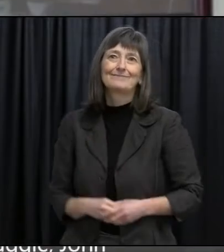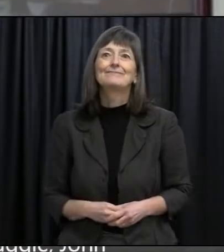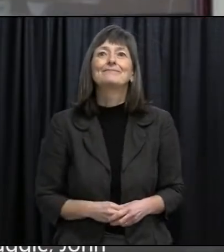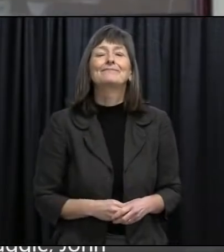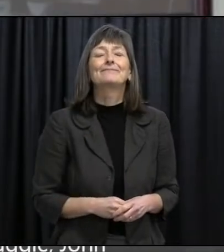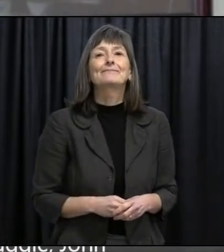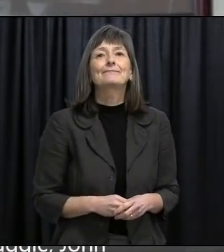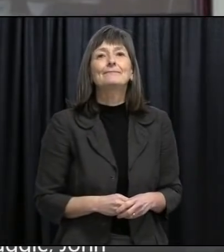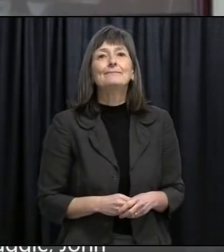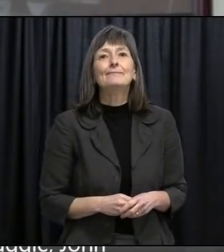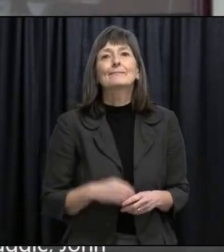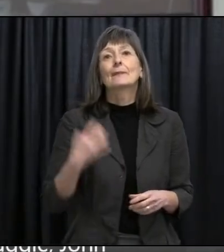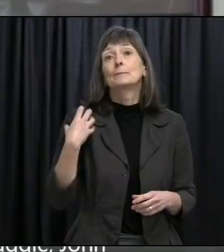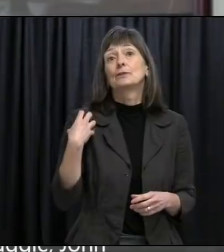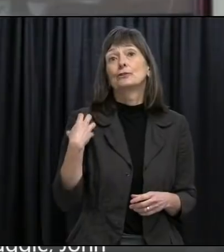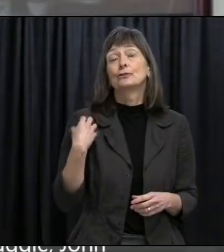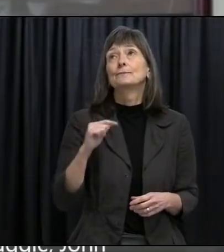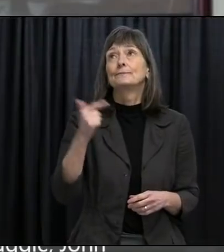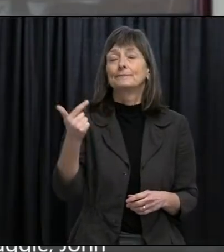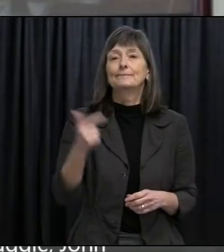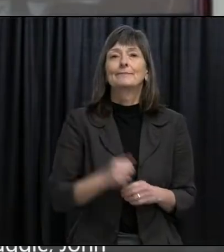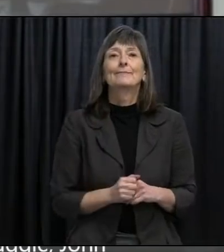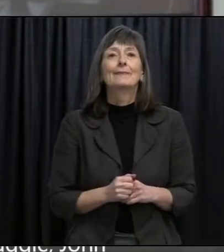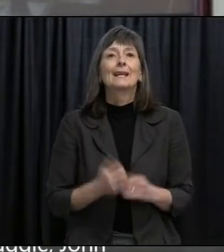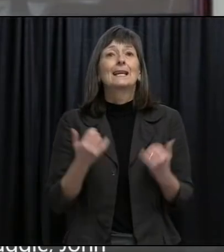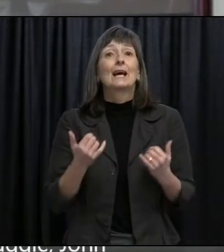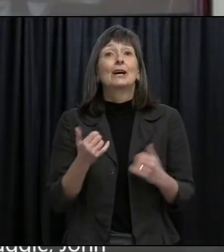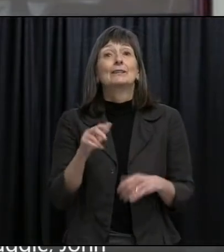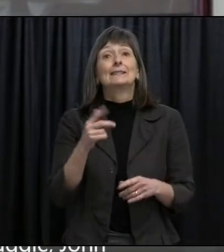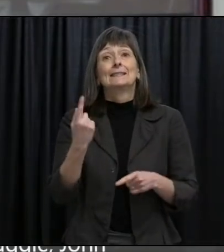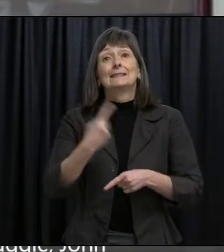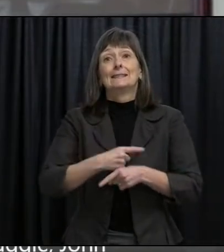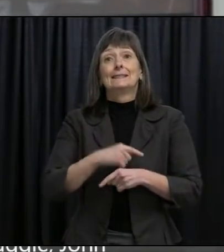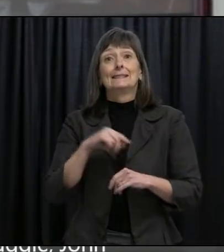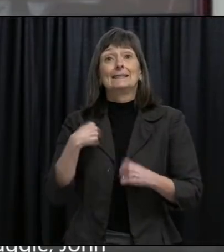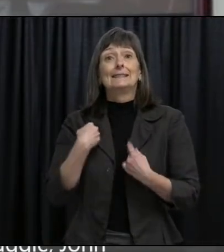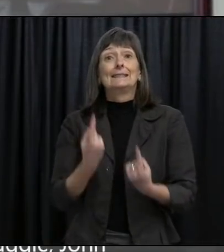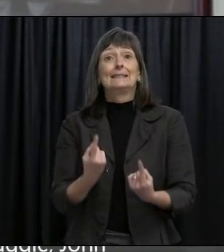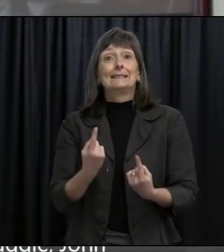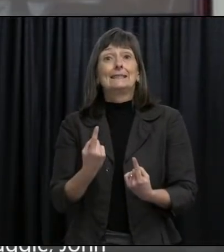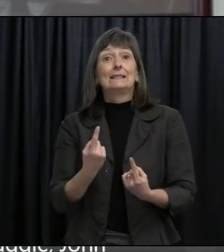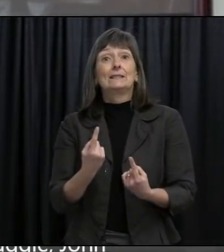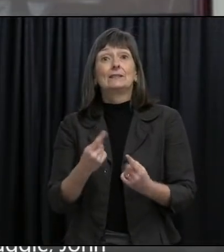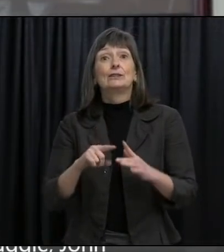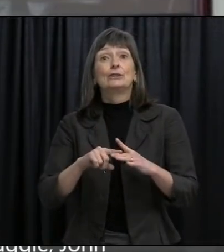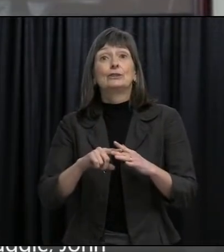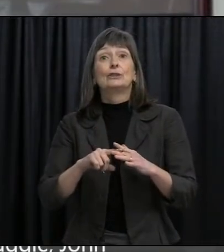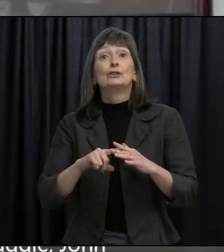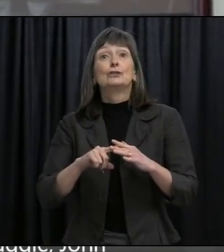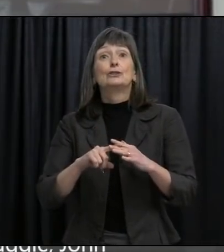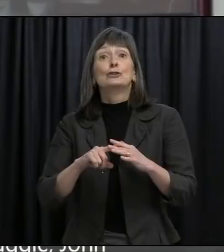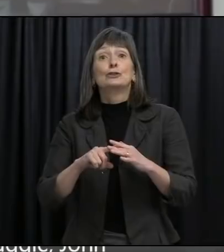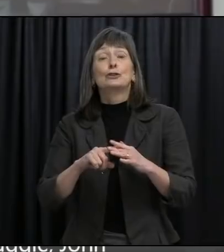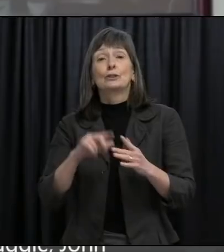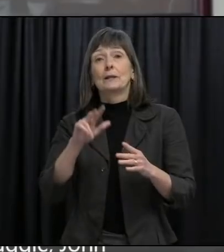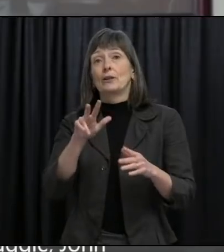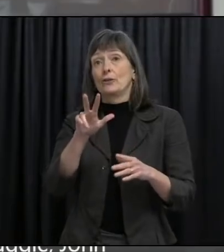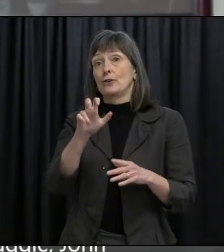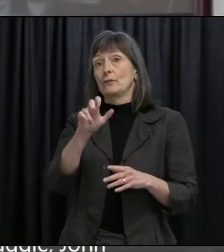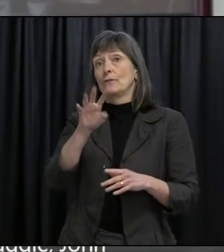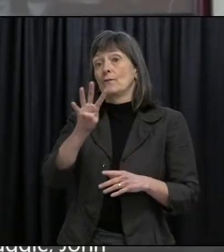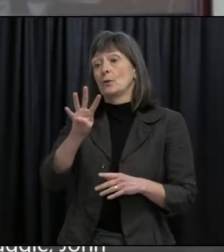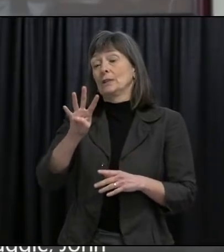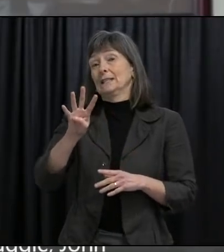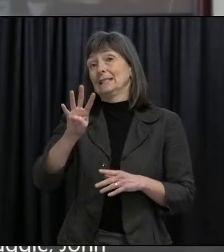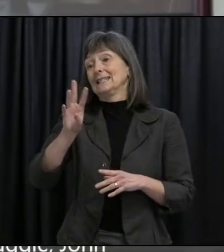Thank you very much, Premier. Day 346 since the pandemic was first arrived here, and we're now at